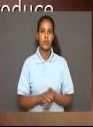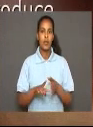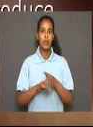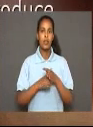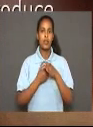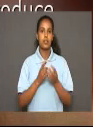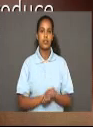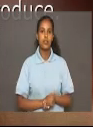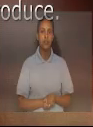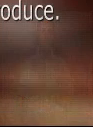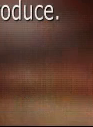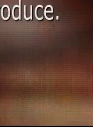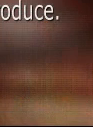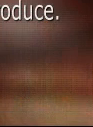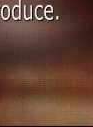Begin.